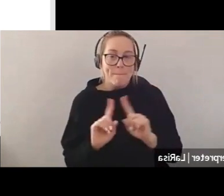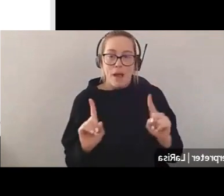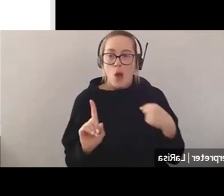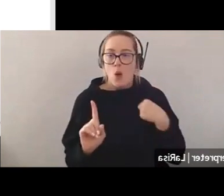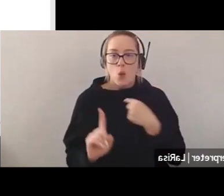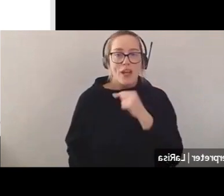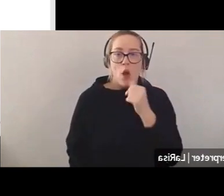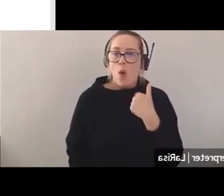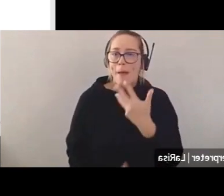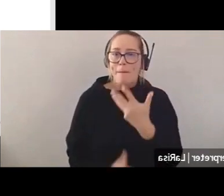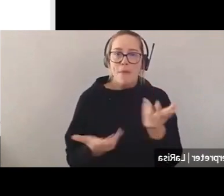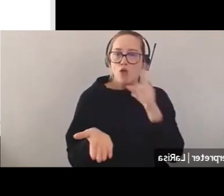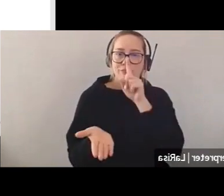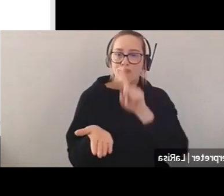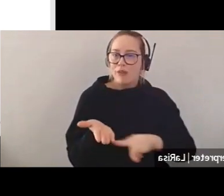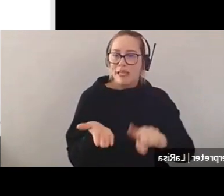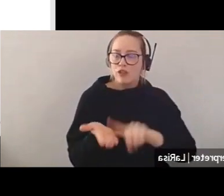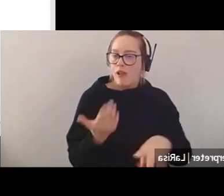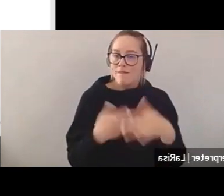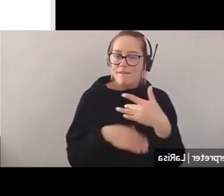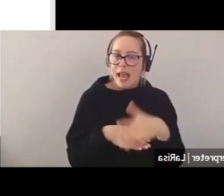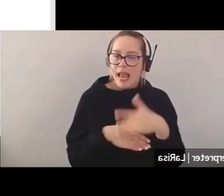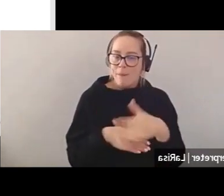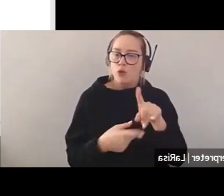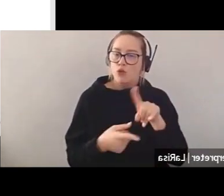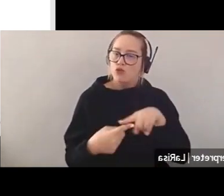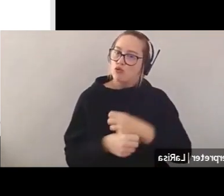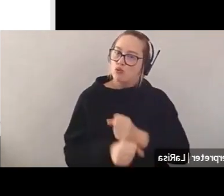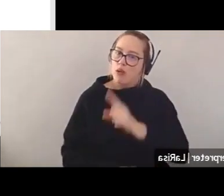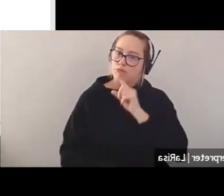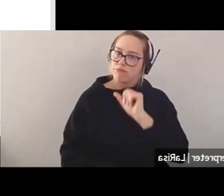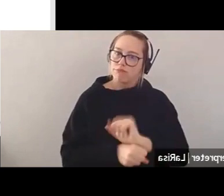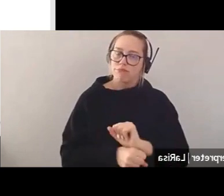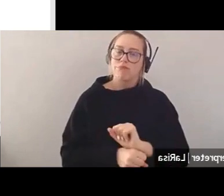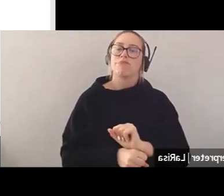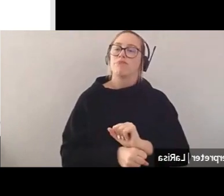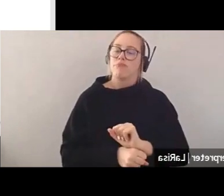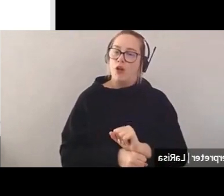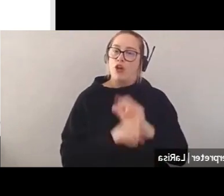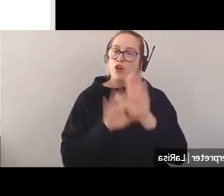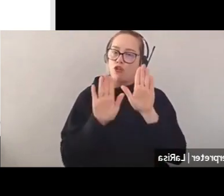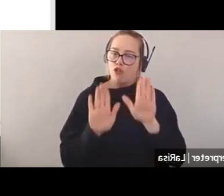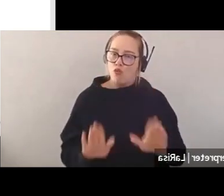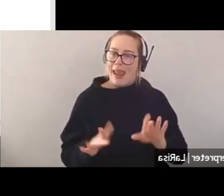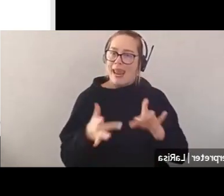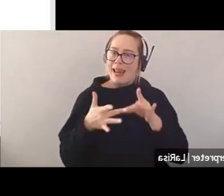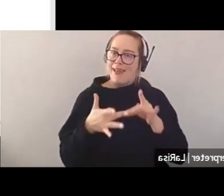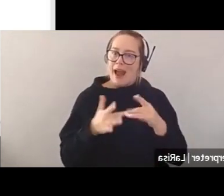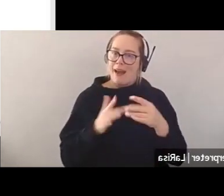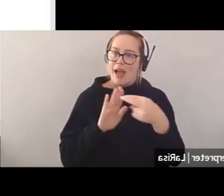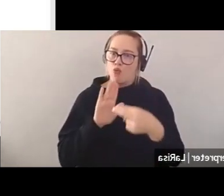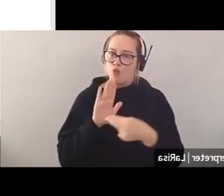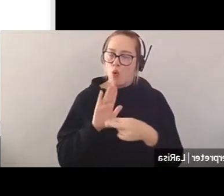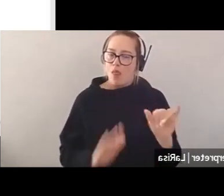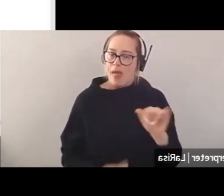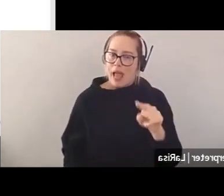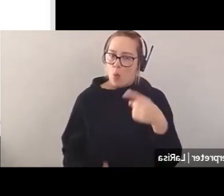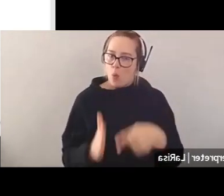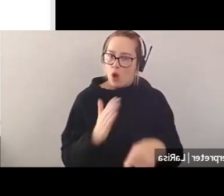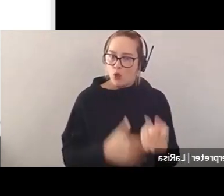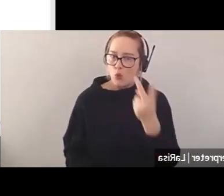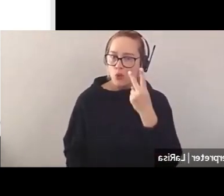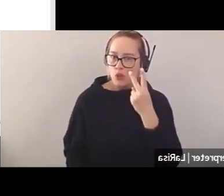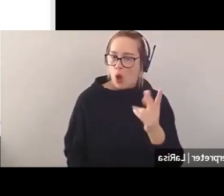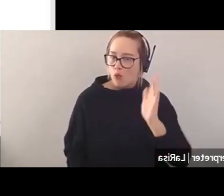As it's been, I think it's pretty obvious now that we don't have a ton of research to